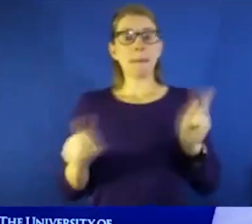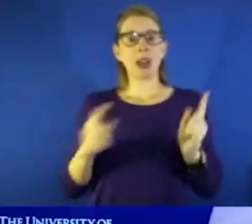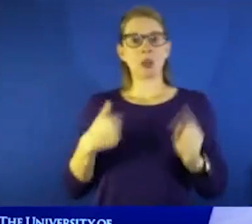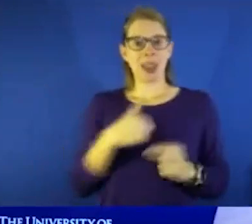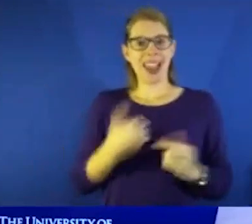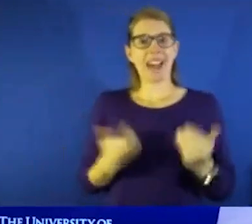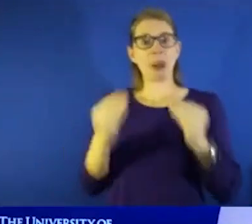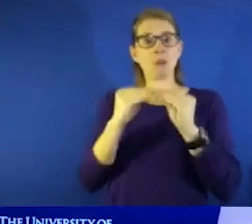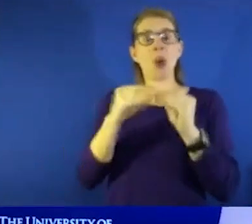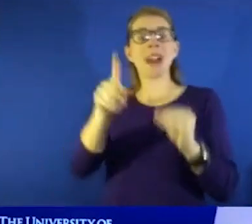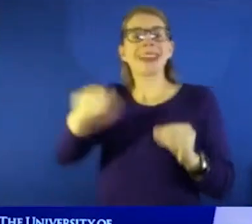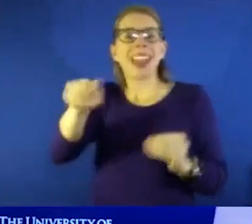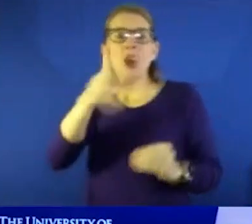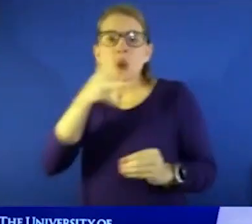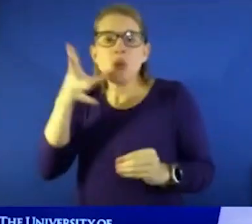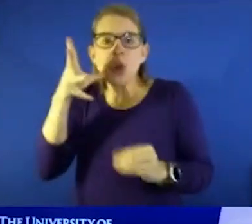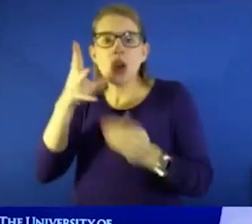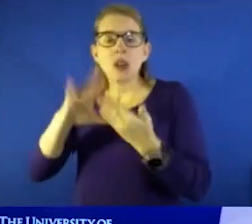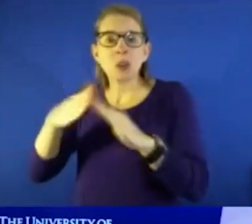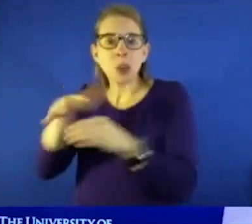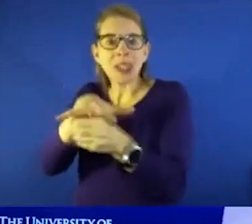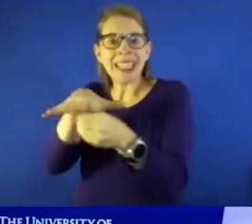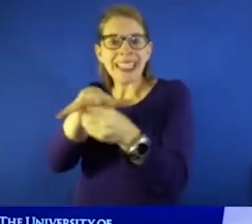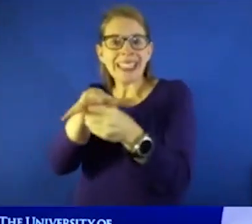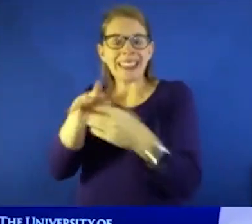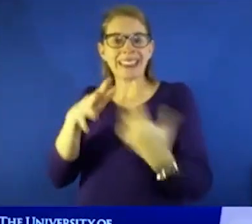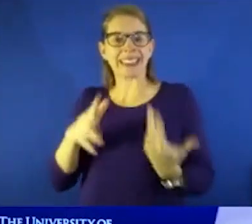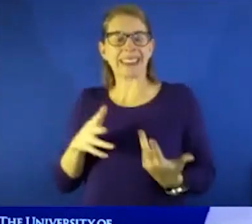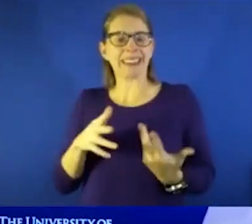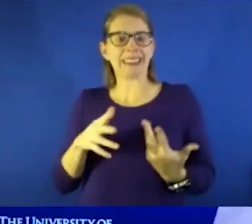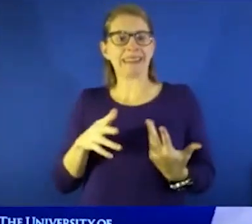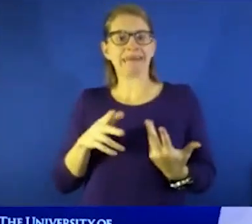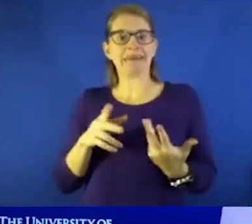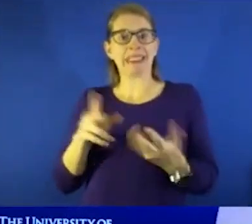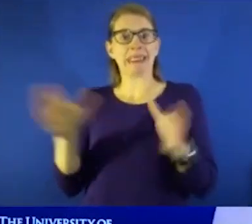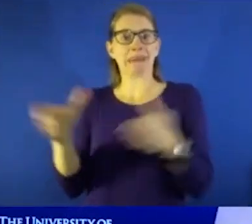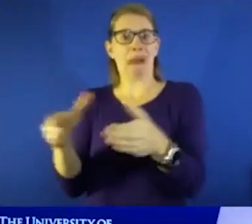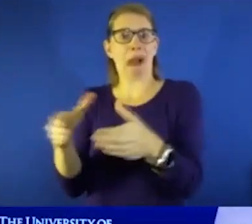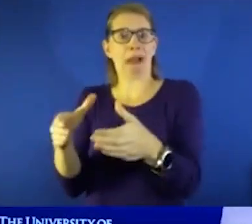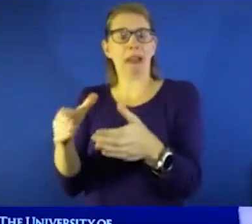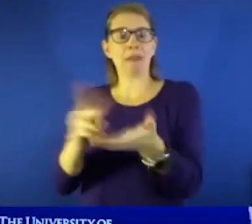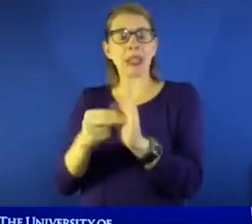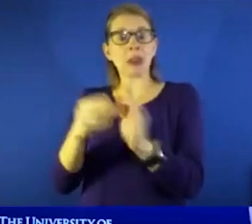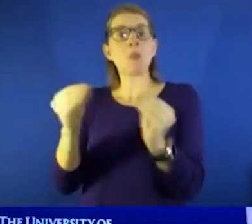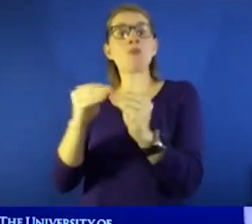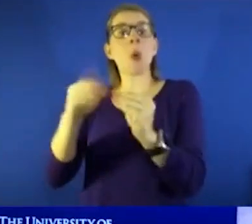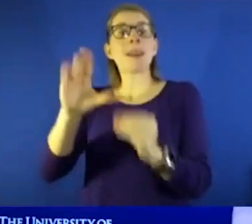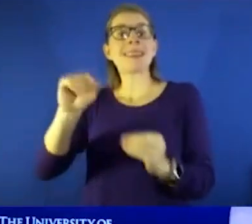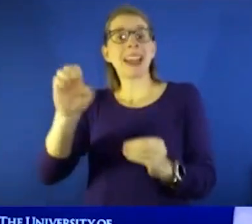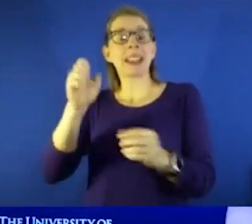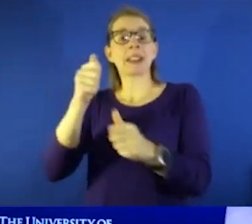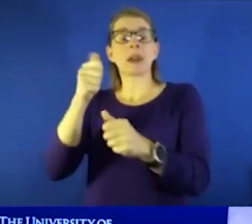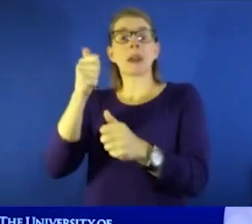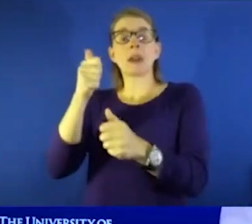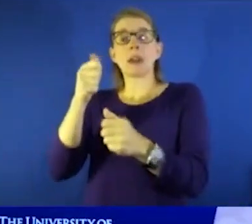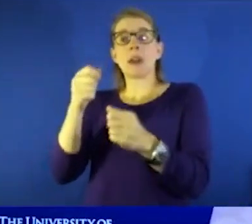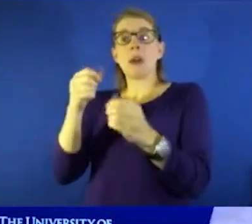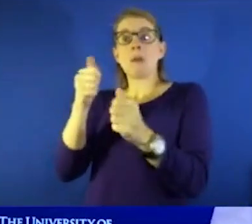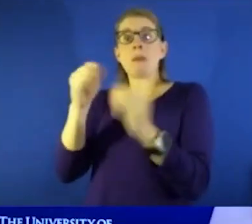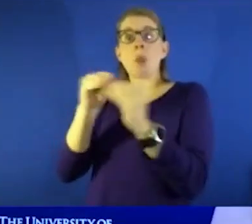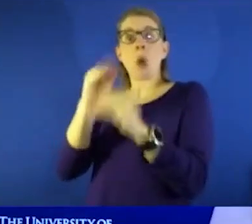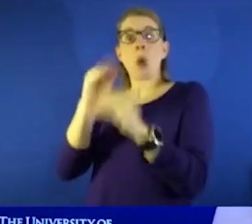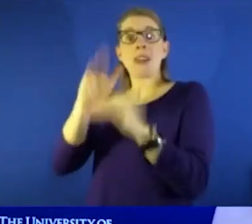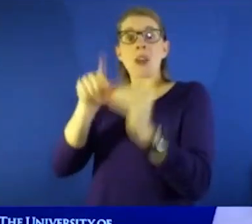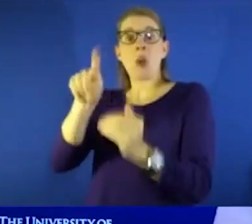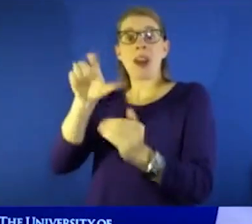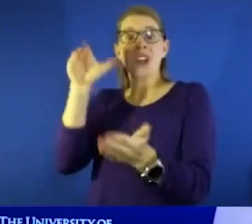the West is smaller, and so they have definitely more cases per 100,000 people per capita. And that could be some of the reason why, if you're